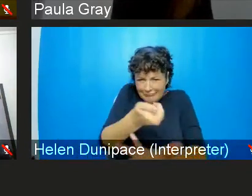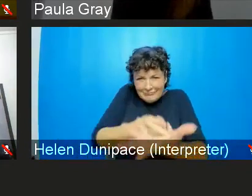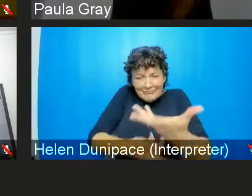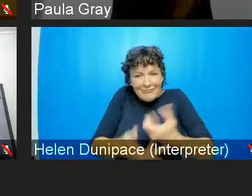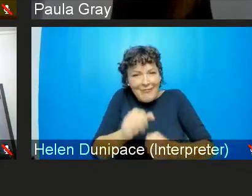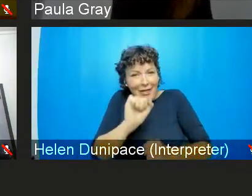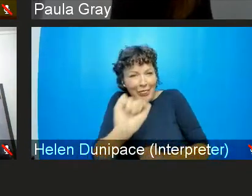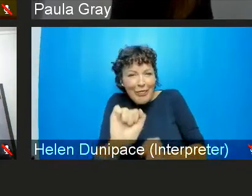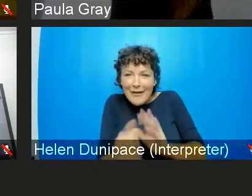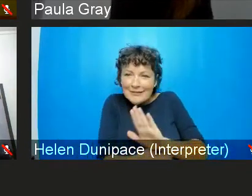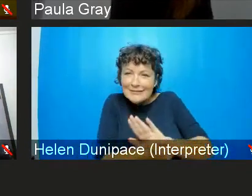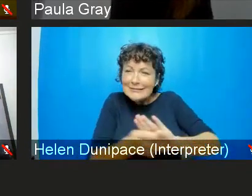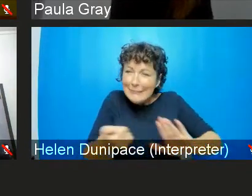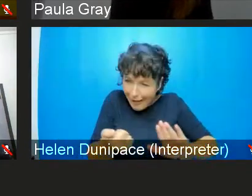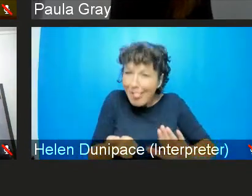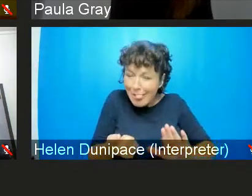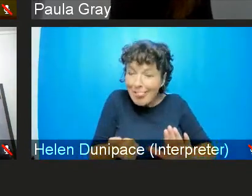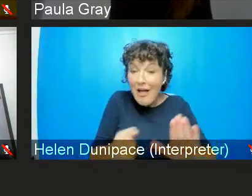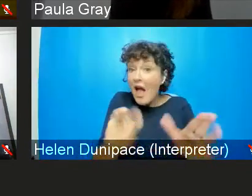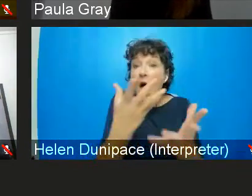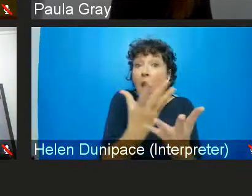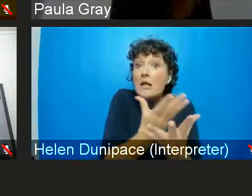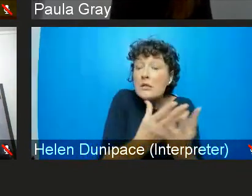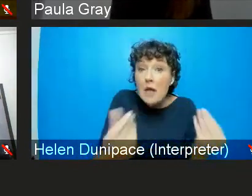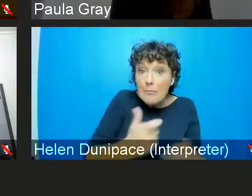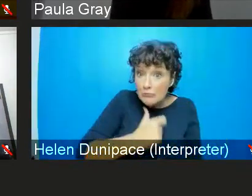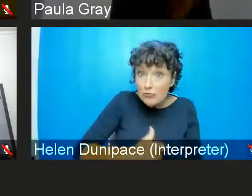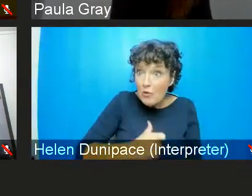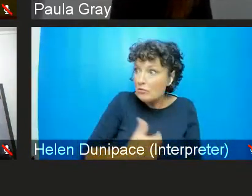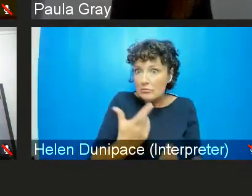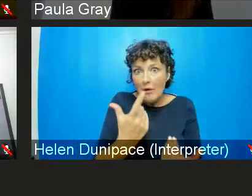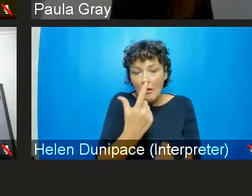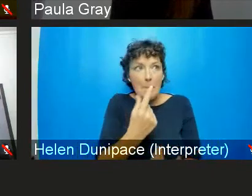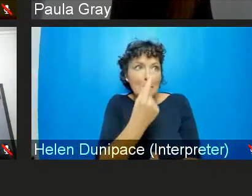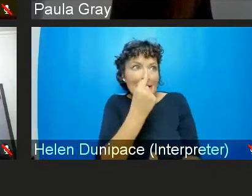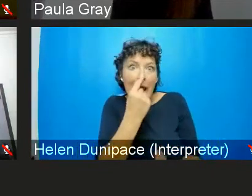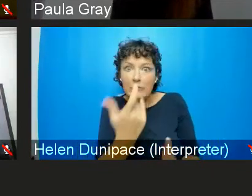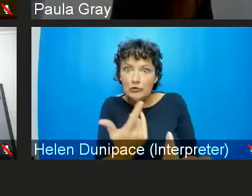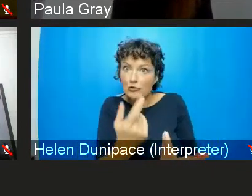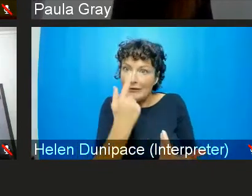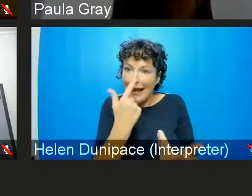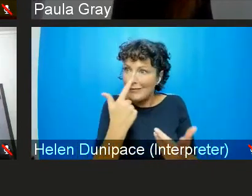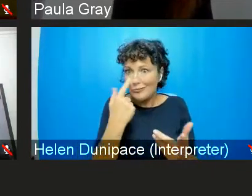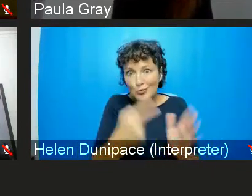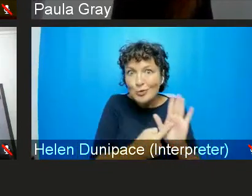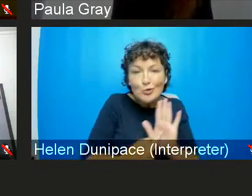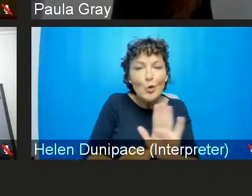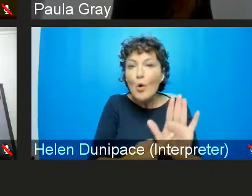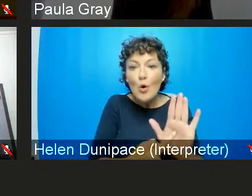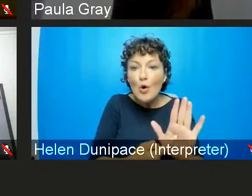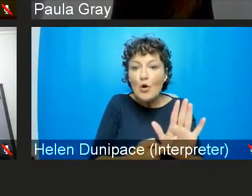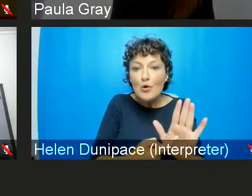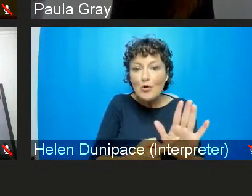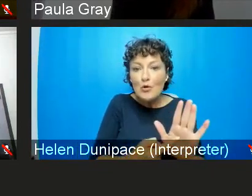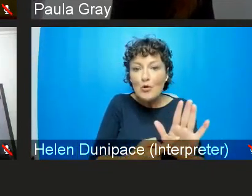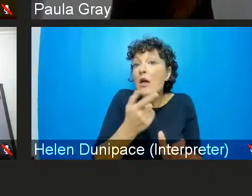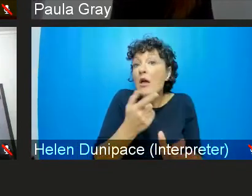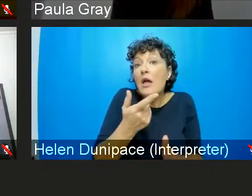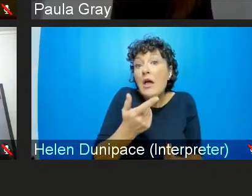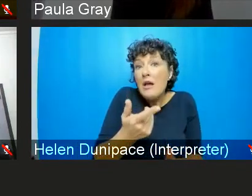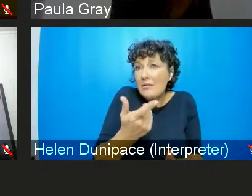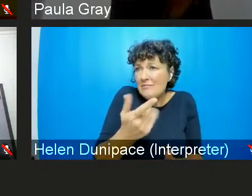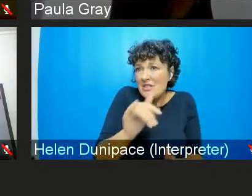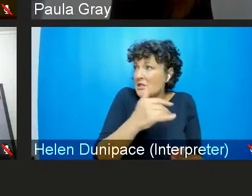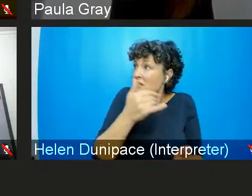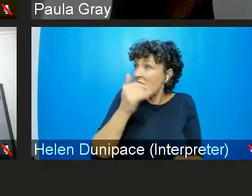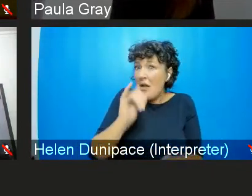some roles that lend themselves particularly well to that. So, you know, there's a danger, you can't just do it with entry roles, but entry roles are